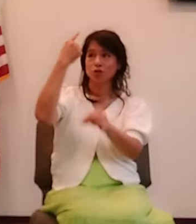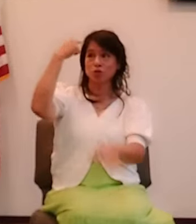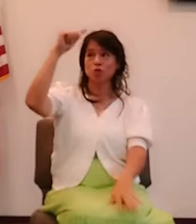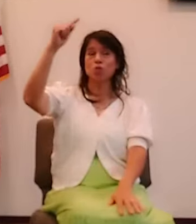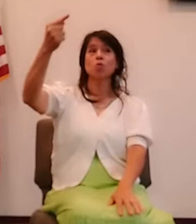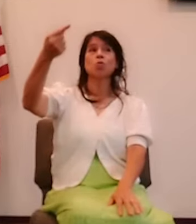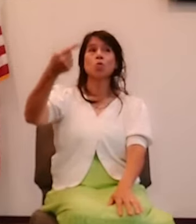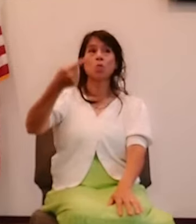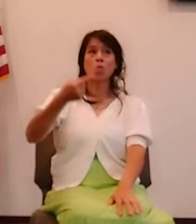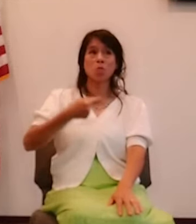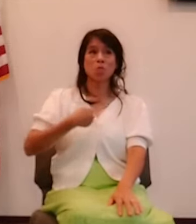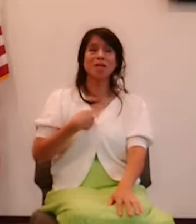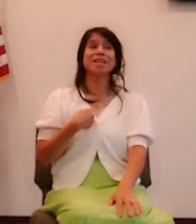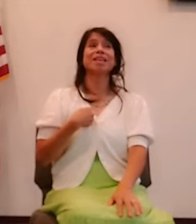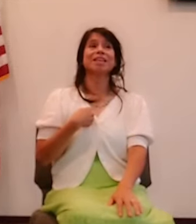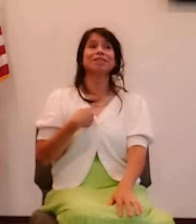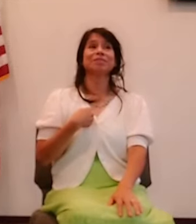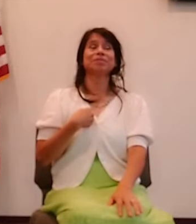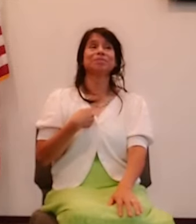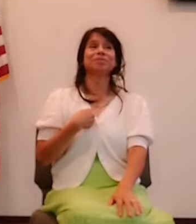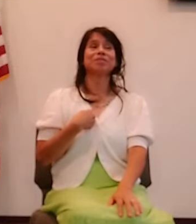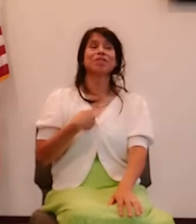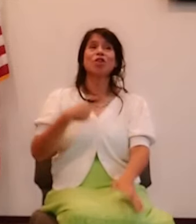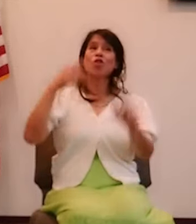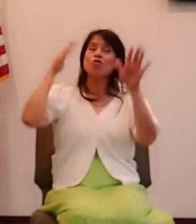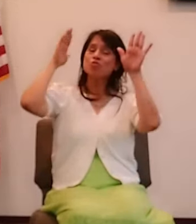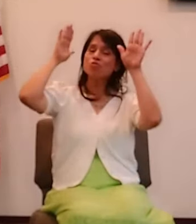faithfulness to me.